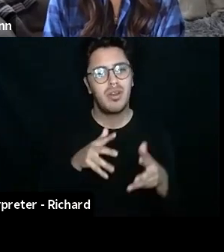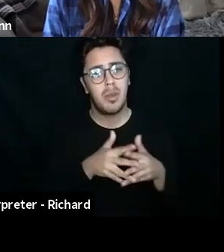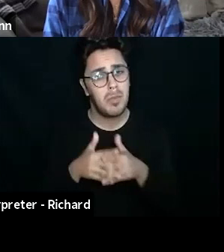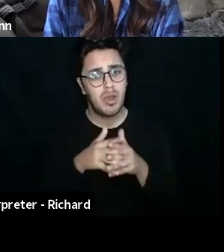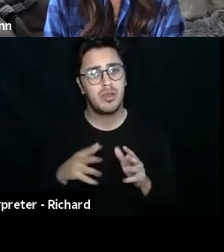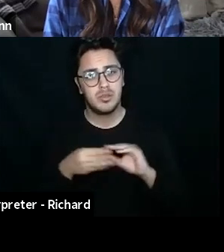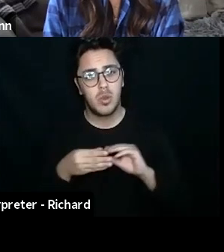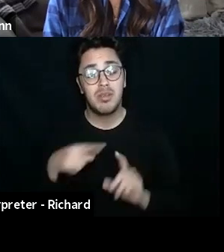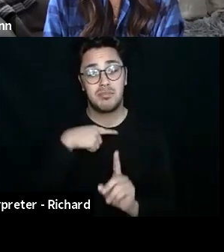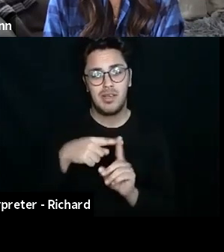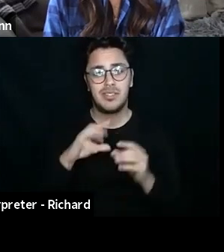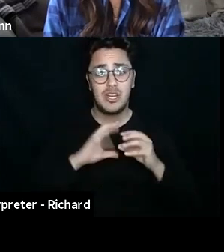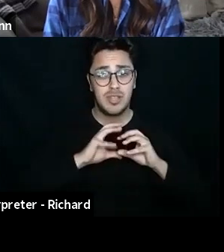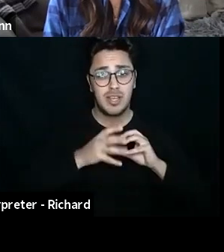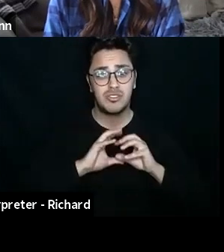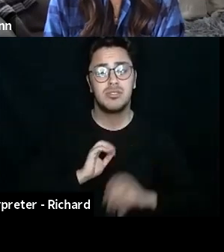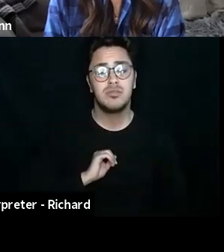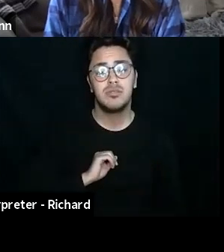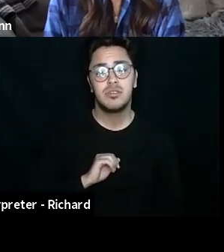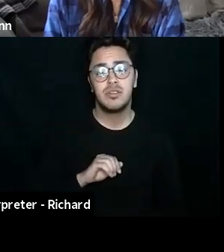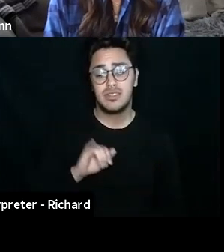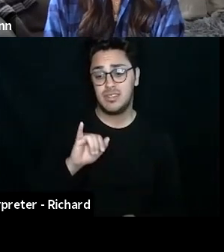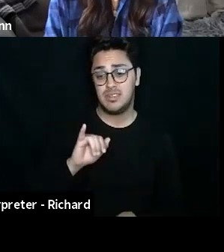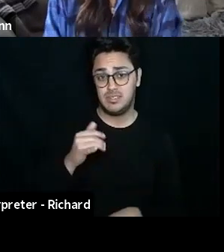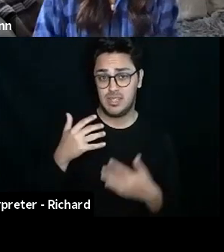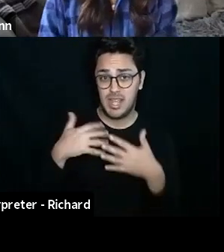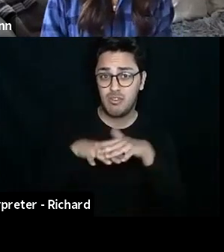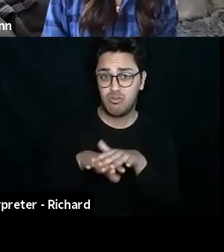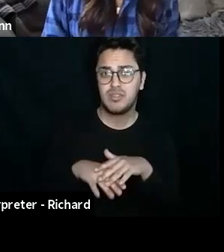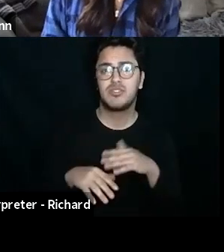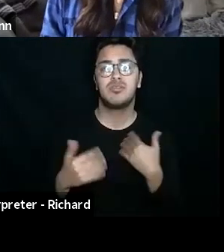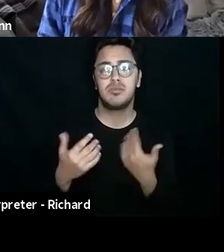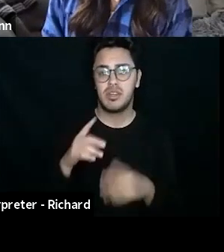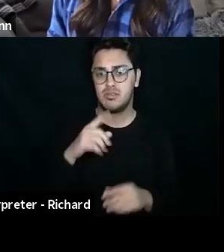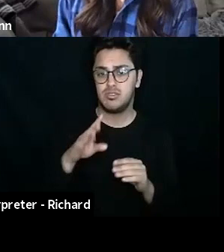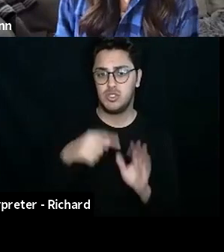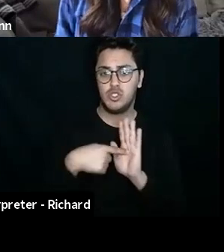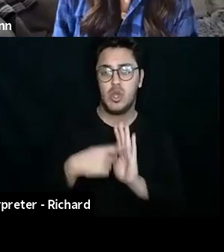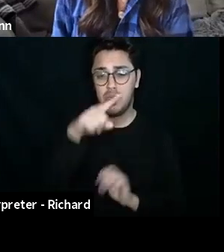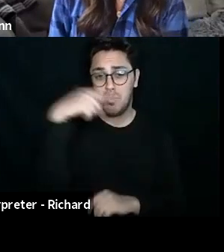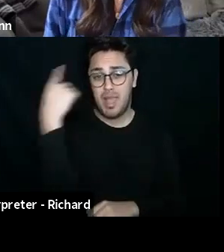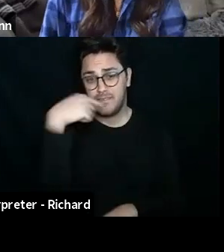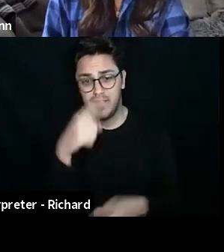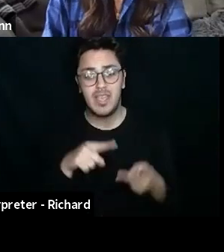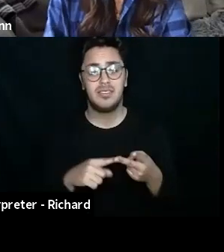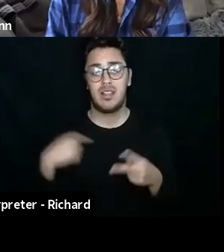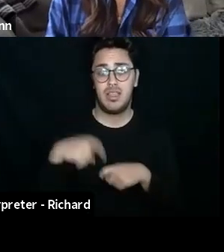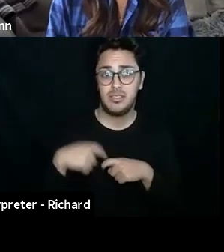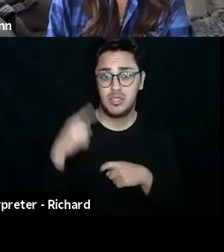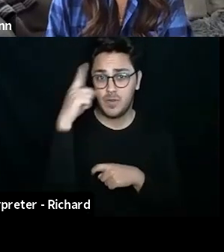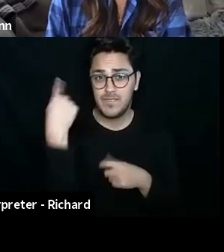terms of intersectional, we talk about immigration, show the Black face, show the Latino face, show the white face, show